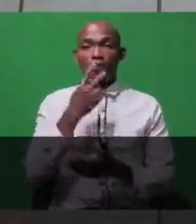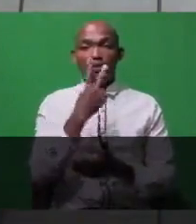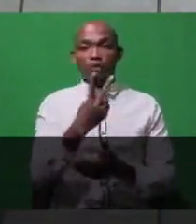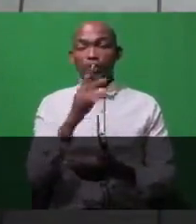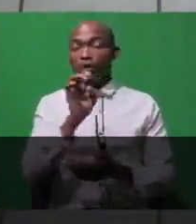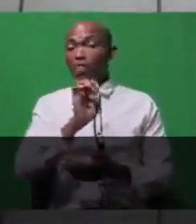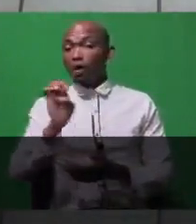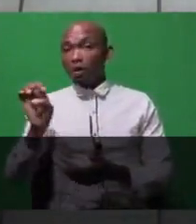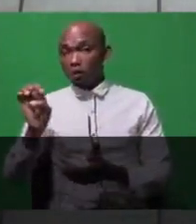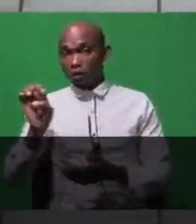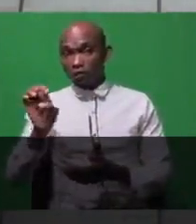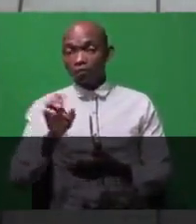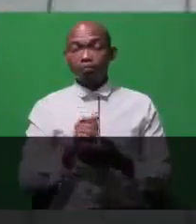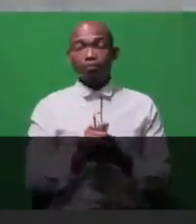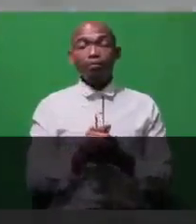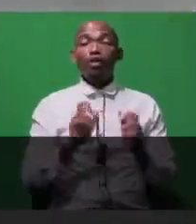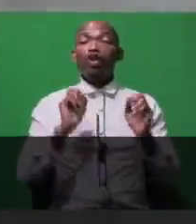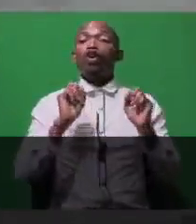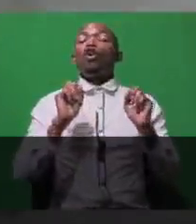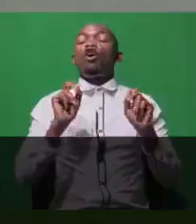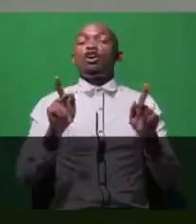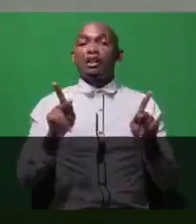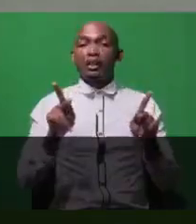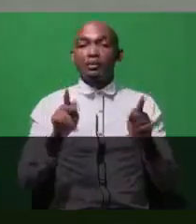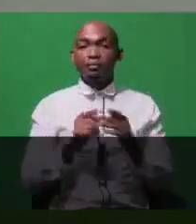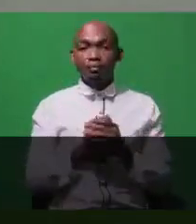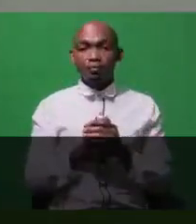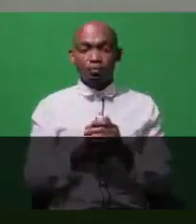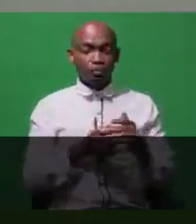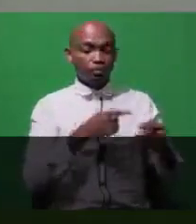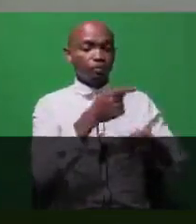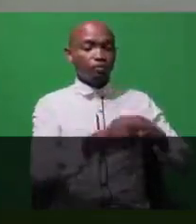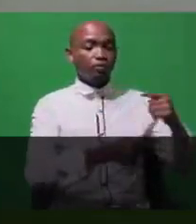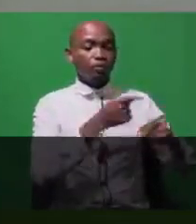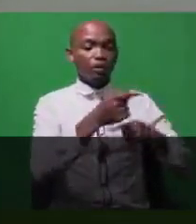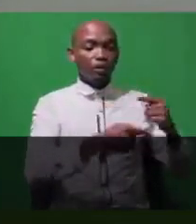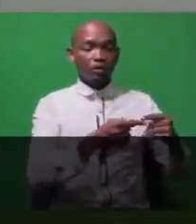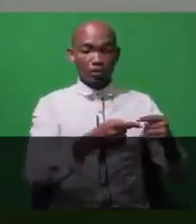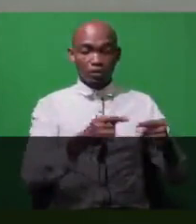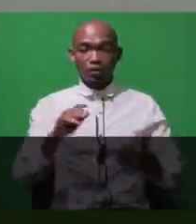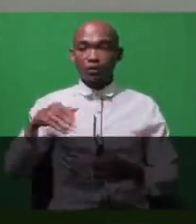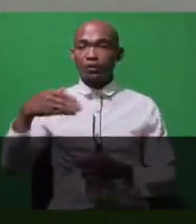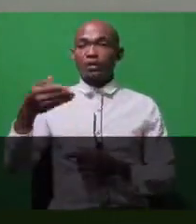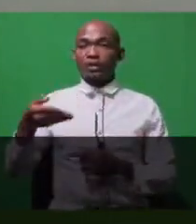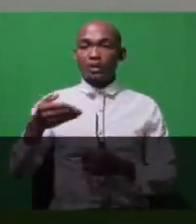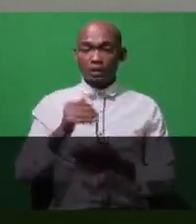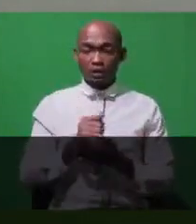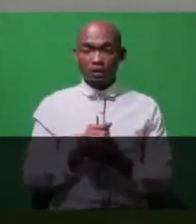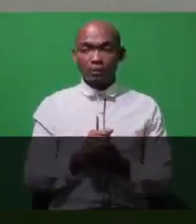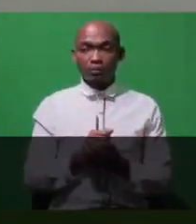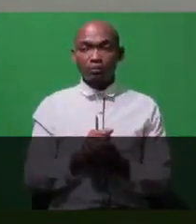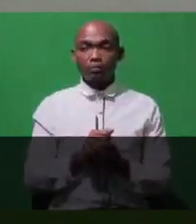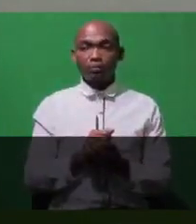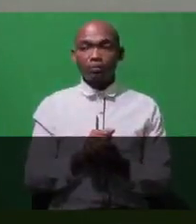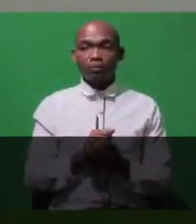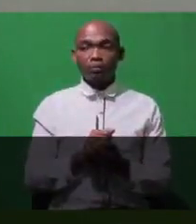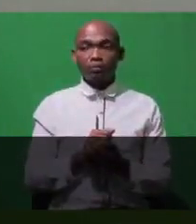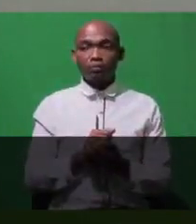2,000. Okay. Continue with the next.